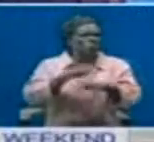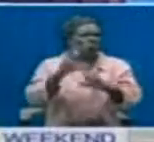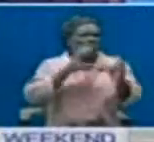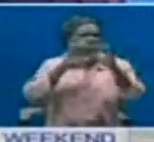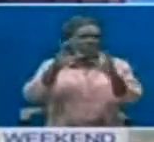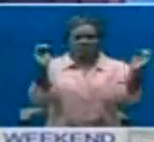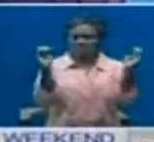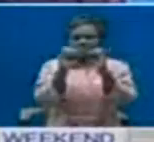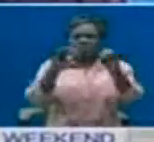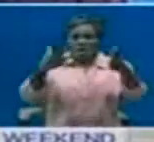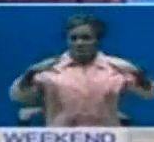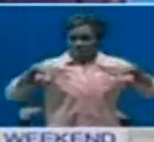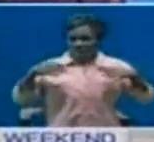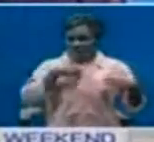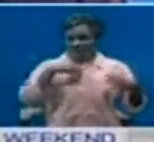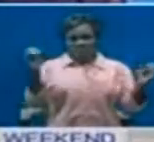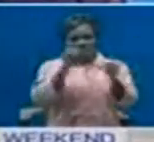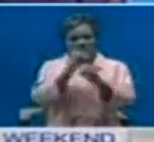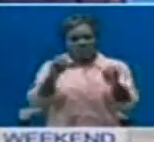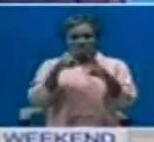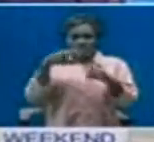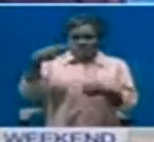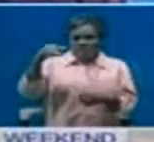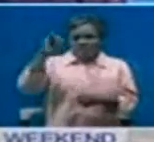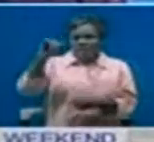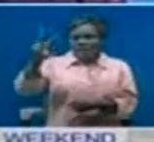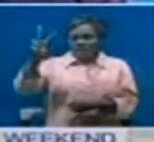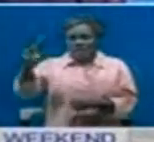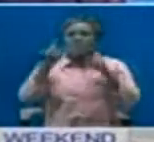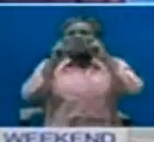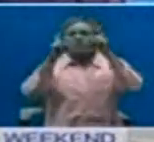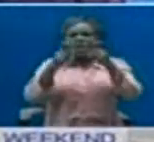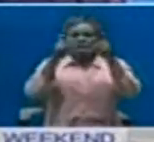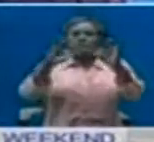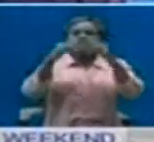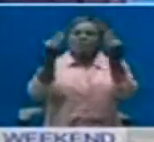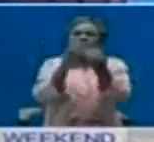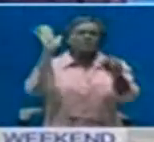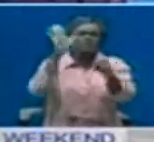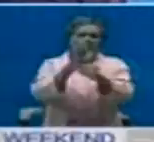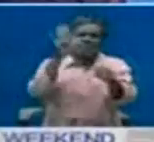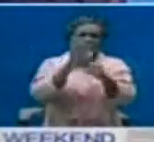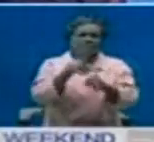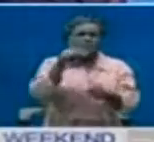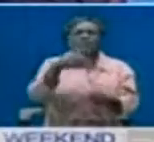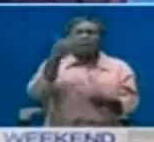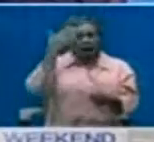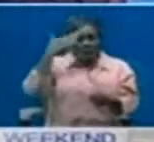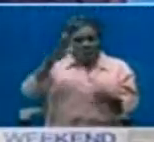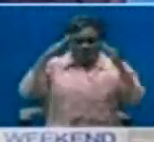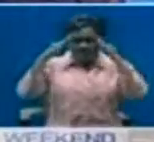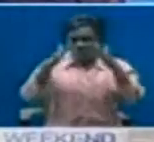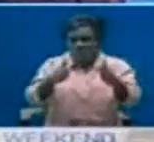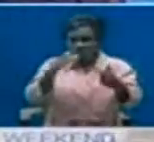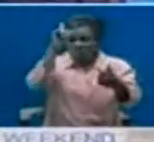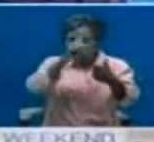source of pride for most Kenyans. The scourge of HIV and AIDS has left so many families bereaved that a lot of awareness is now focused